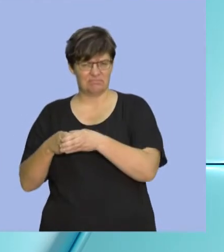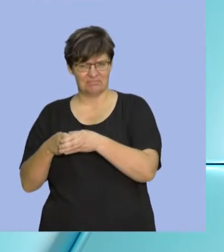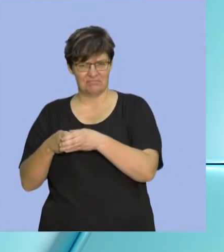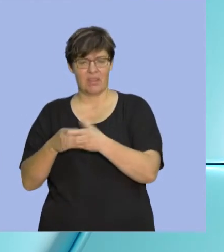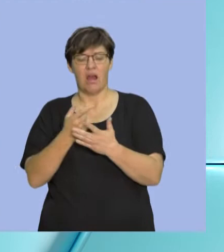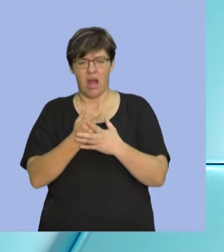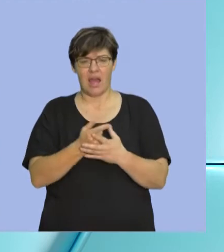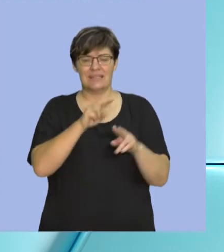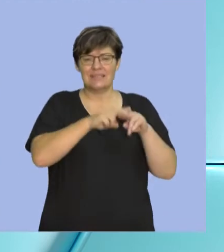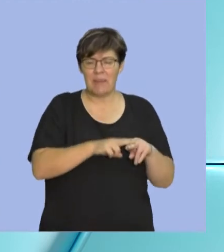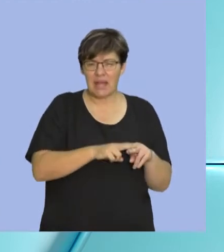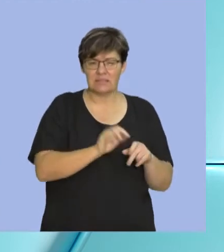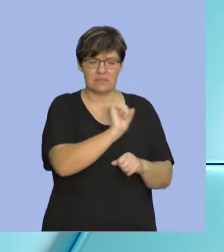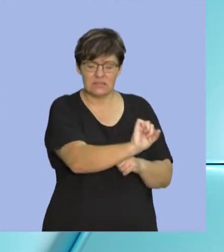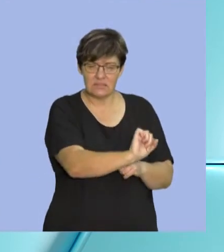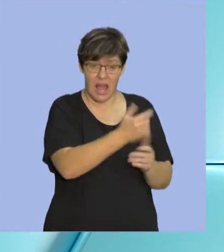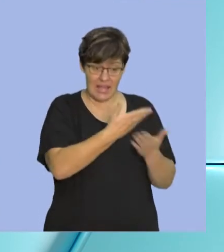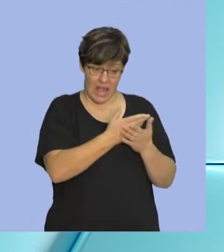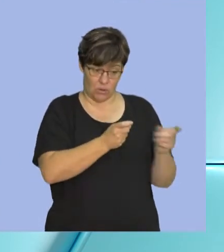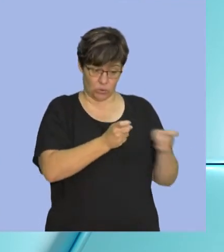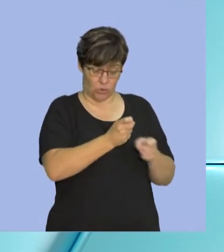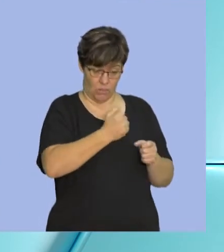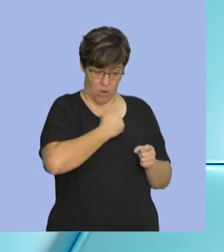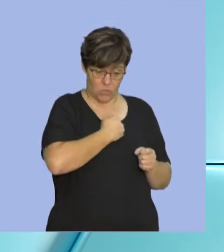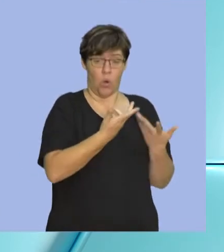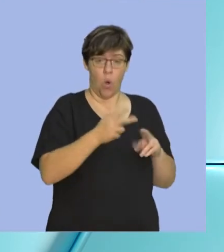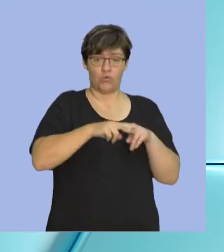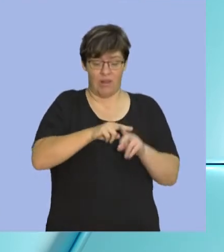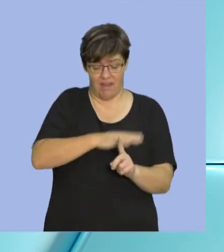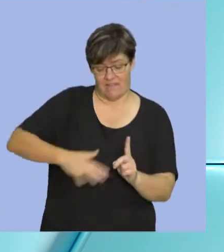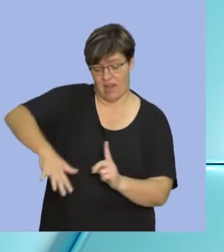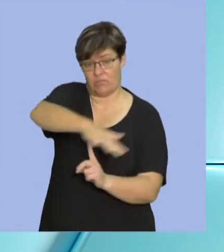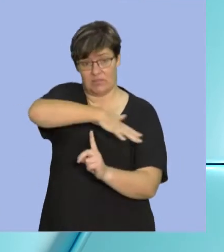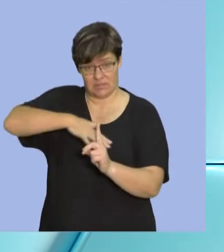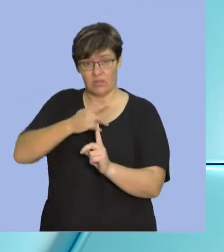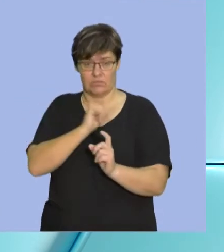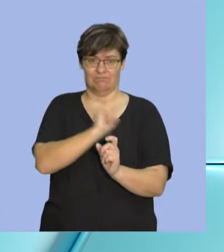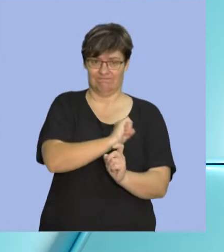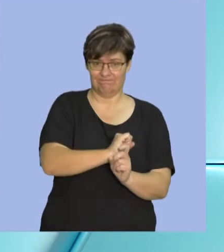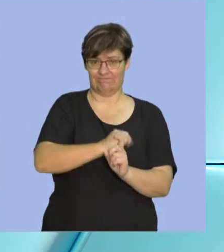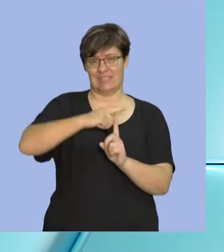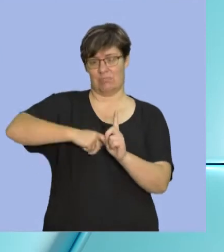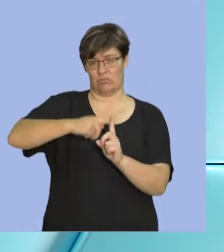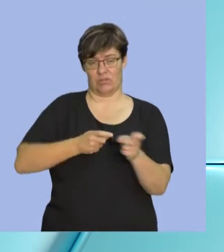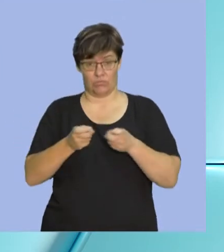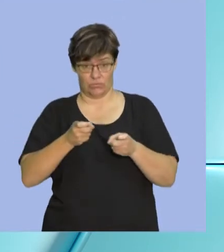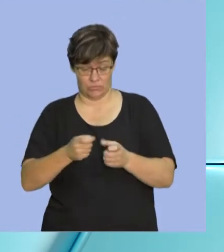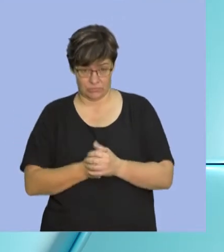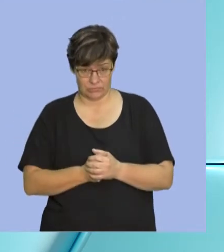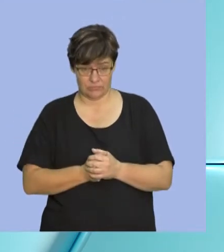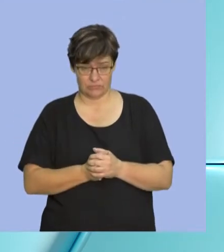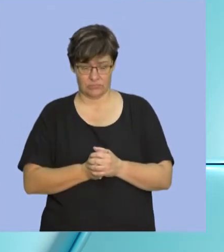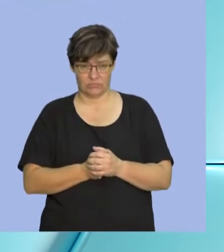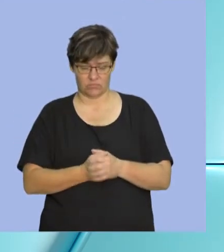their ability to either control their temperature or rely on the environment in terms of maintaining their body temperatures. Now we'll